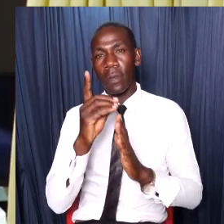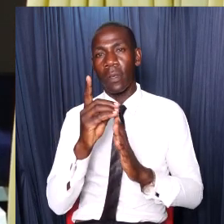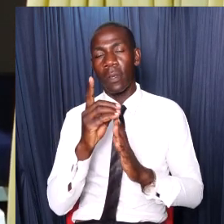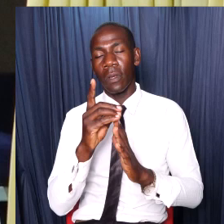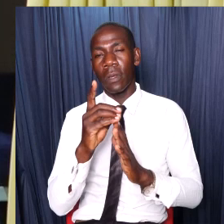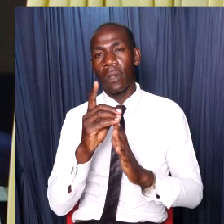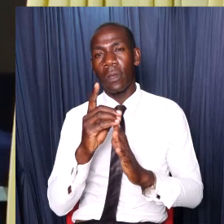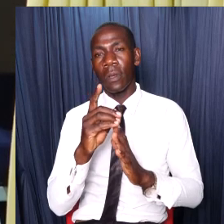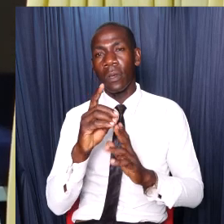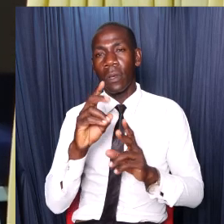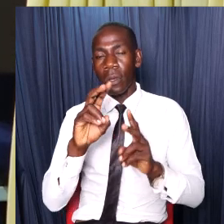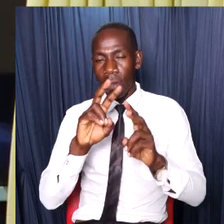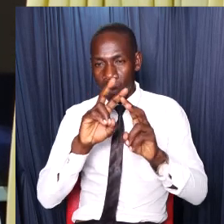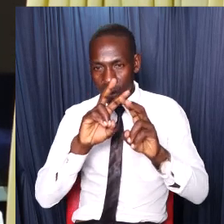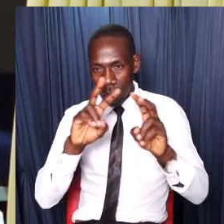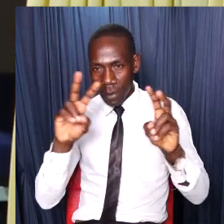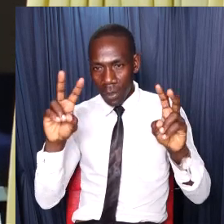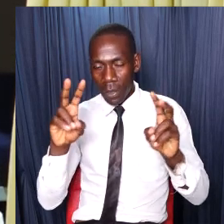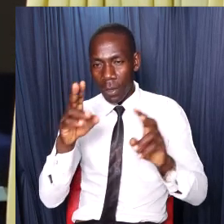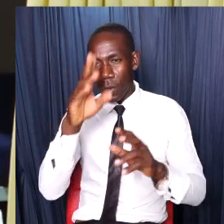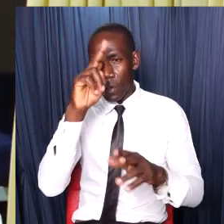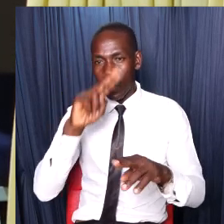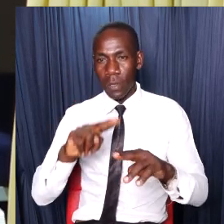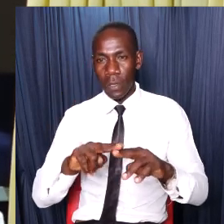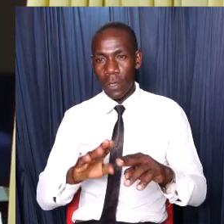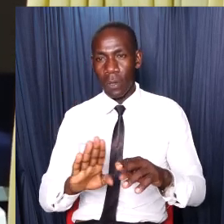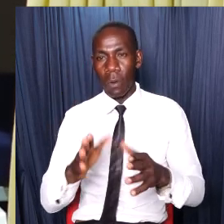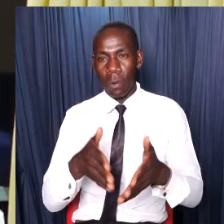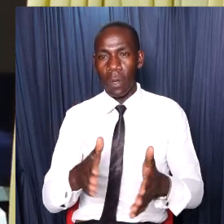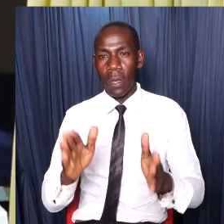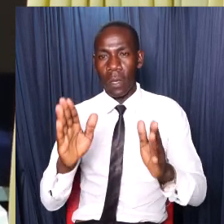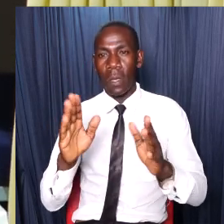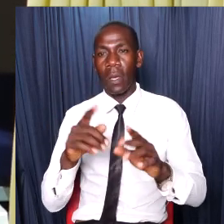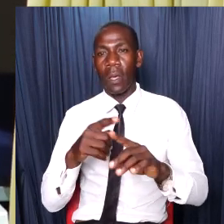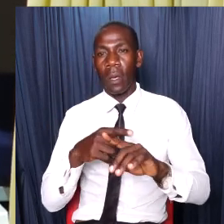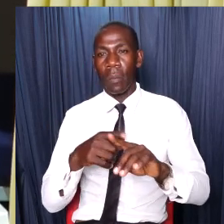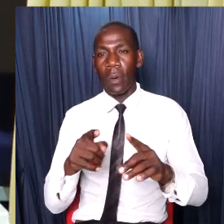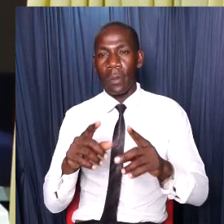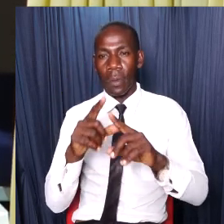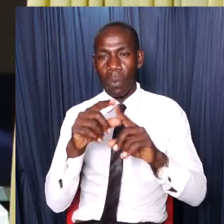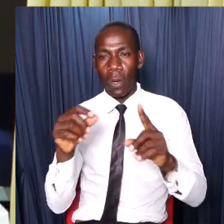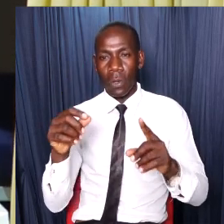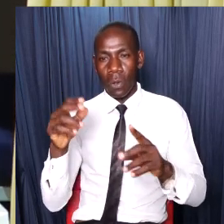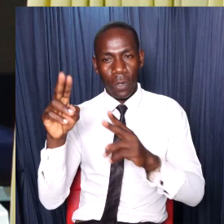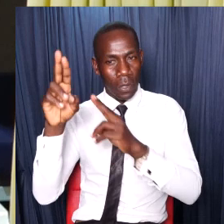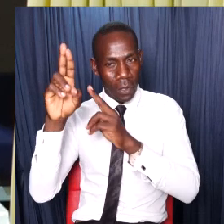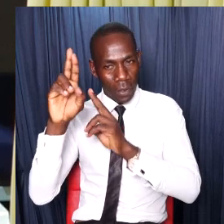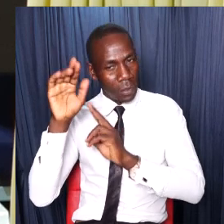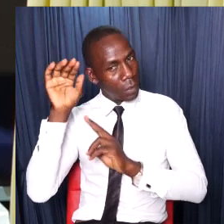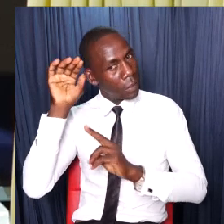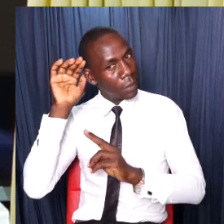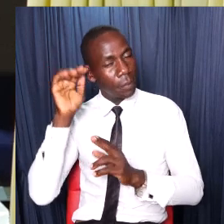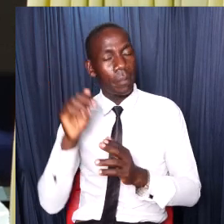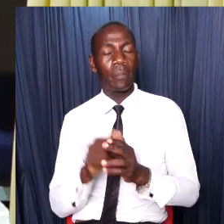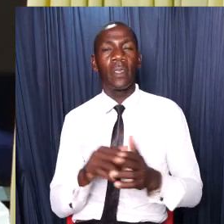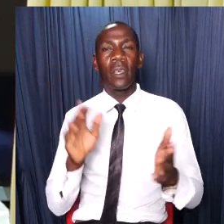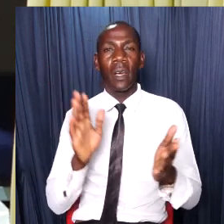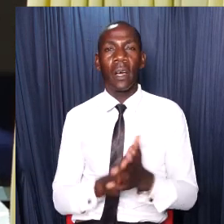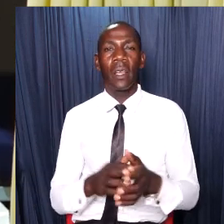seeing all the progress. Mungu akaye katika njia zenu. And not seeing God. Lakini neno linaitwa utiifu. But the word